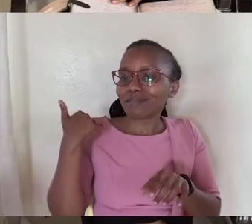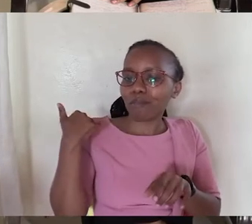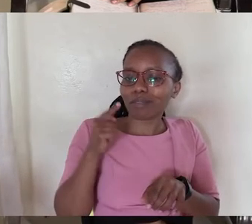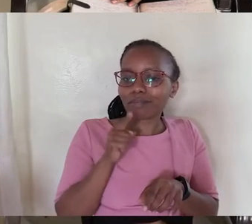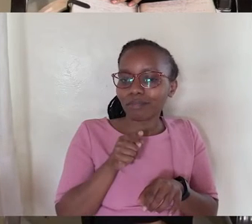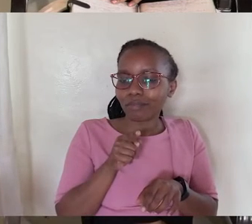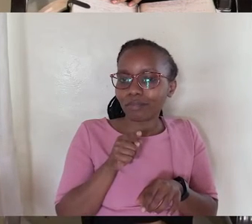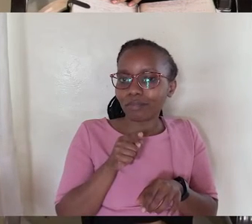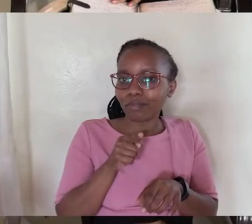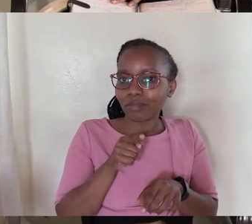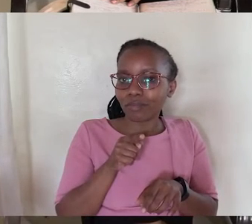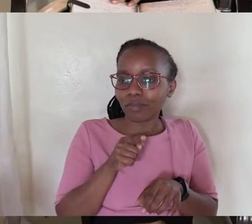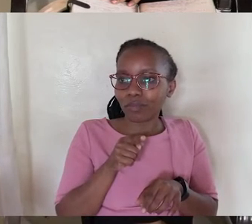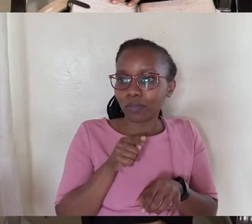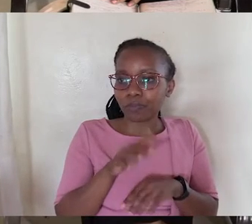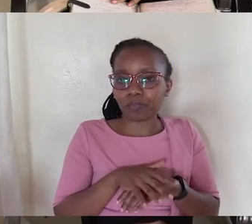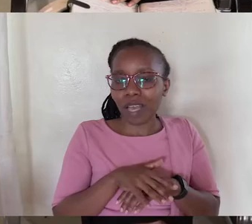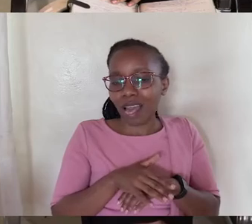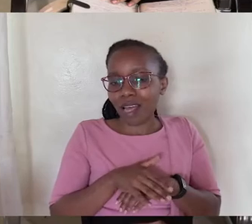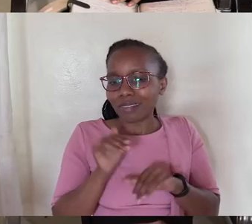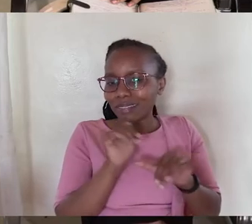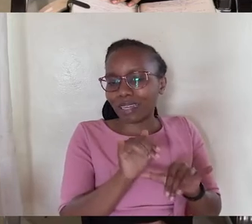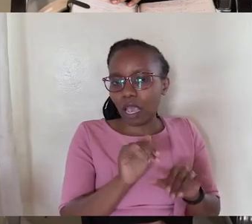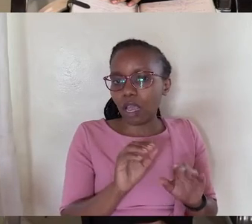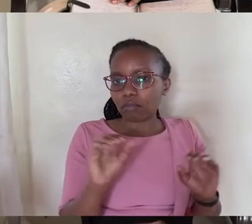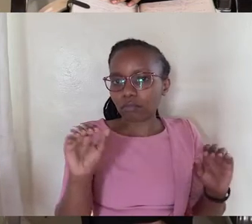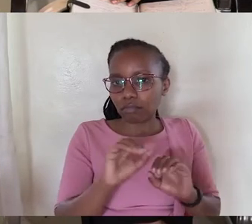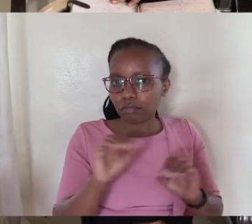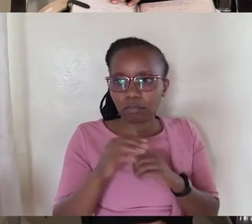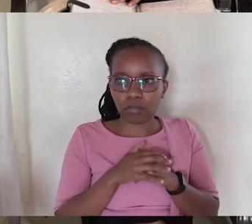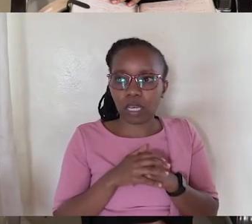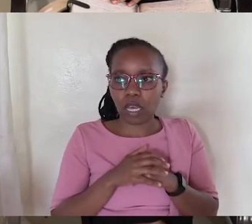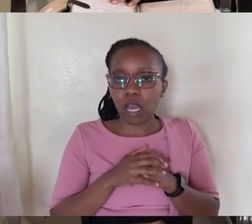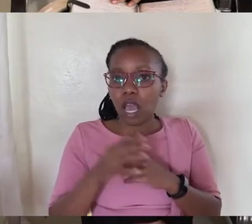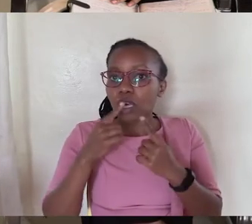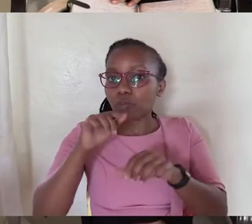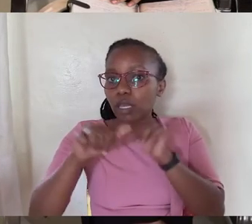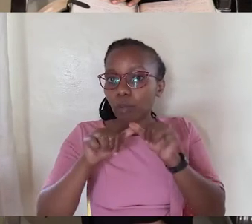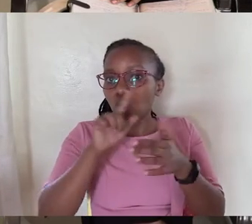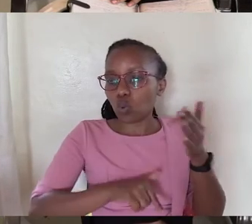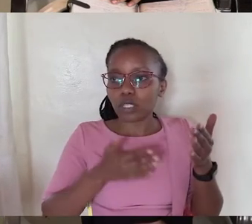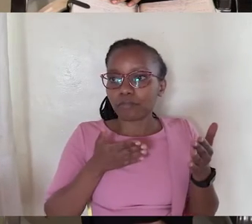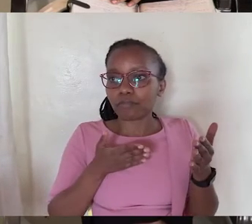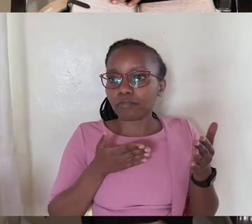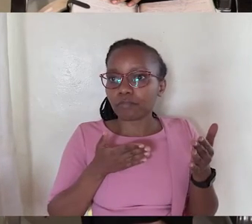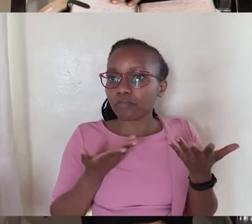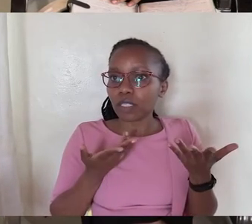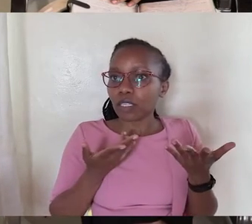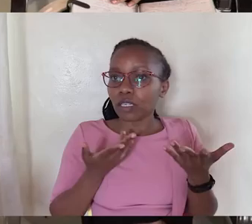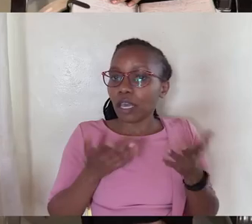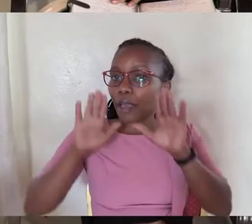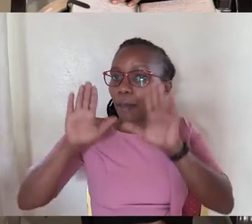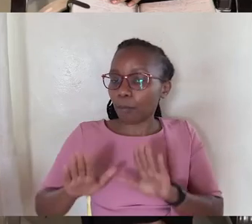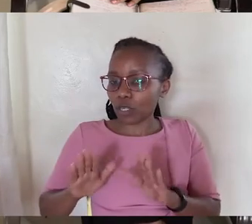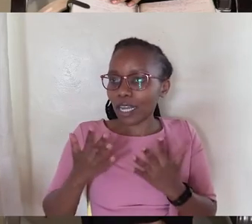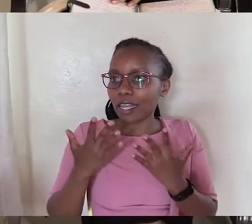come, the numbers come and go. So what is it speaking about? It's simply saying that there is impunity. One of the key things